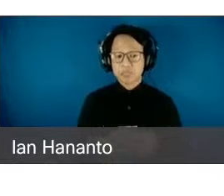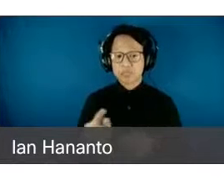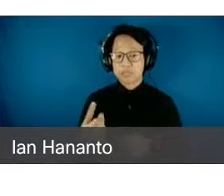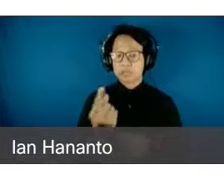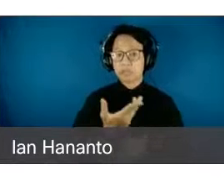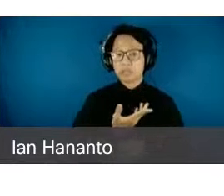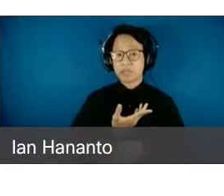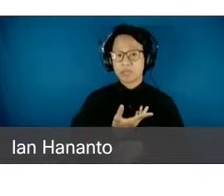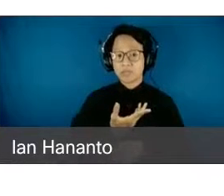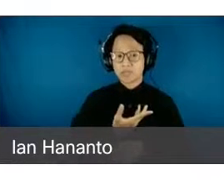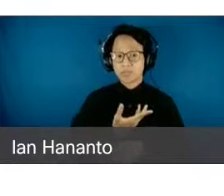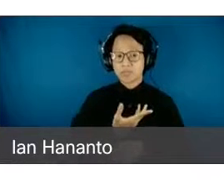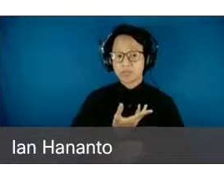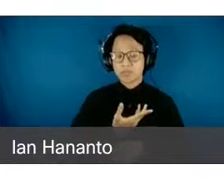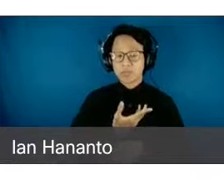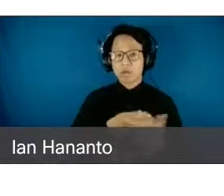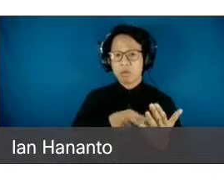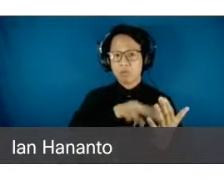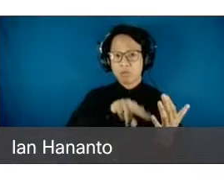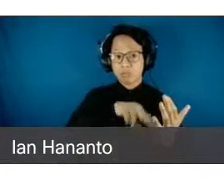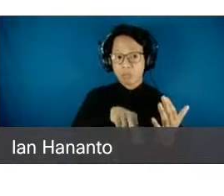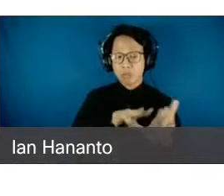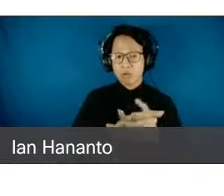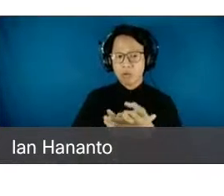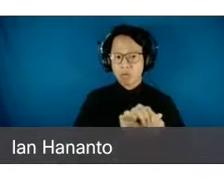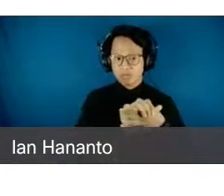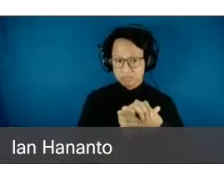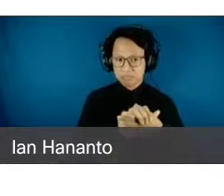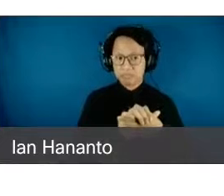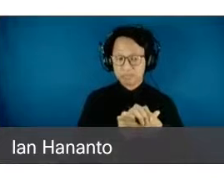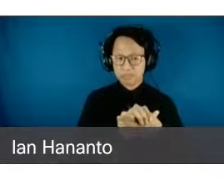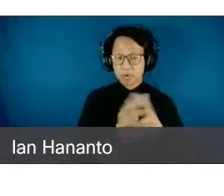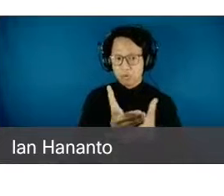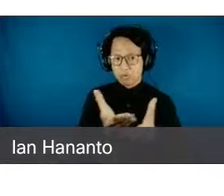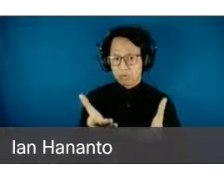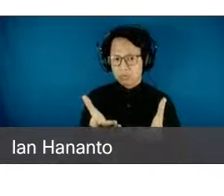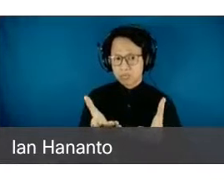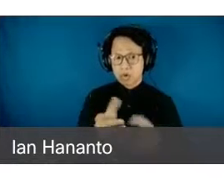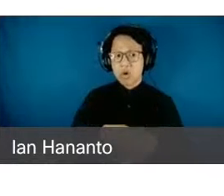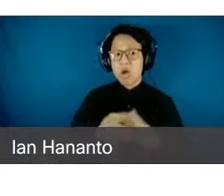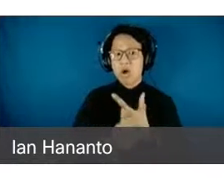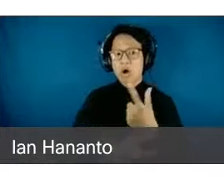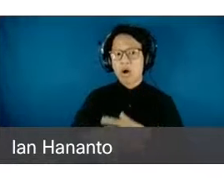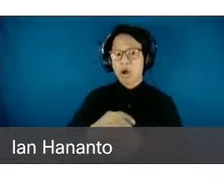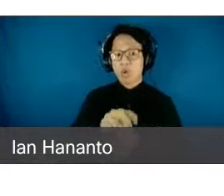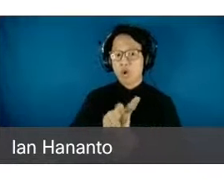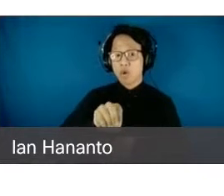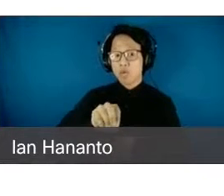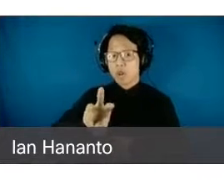like to briefly provide some context for this and our other WIO 2030 solution series in